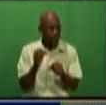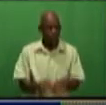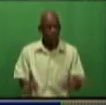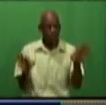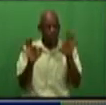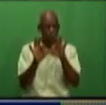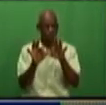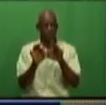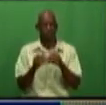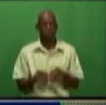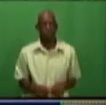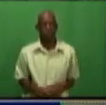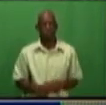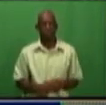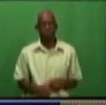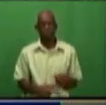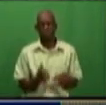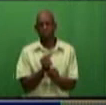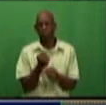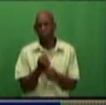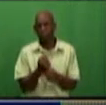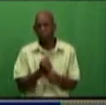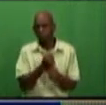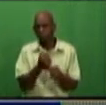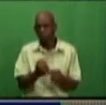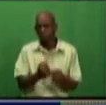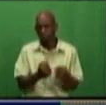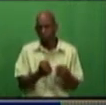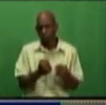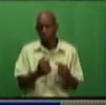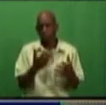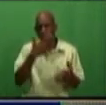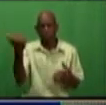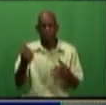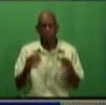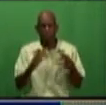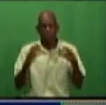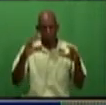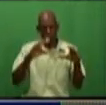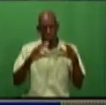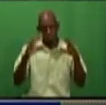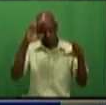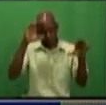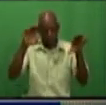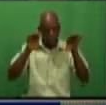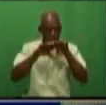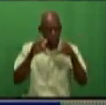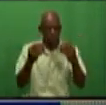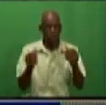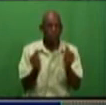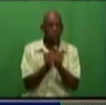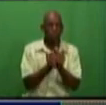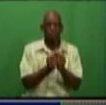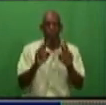and expand it to include as much stakeholders as possible in each category. This is going to stimulate confidence in the economy and